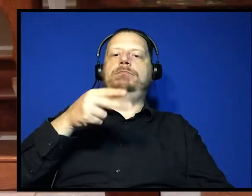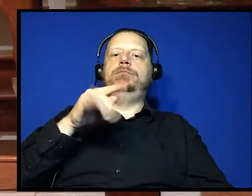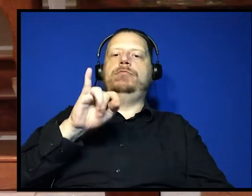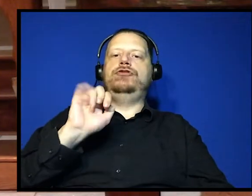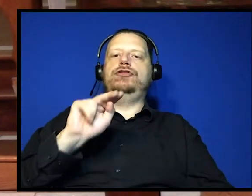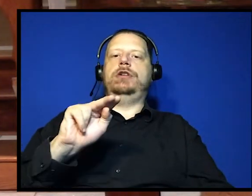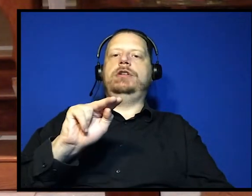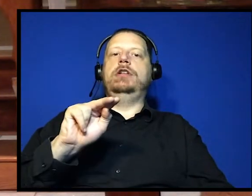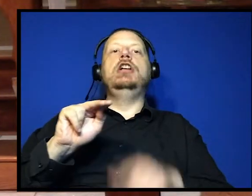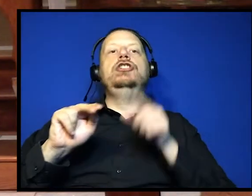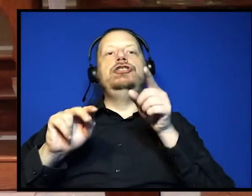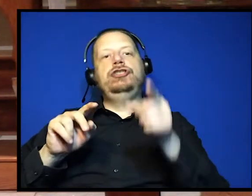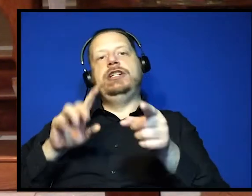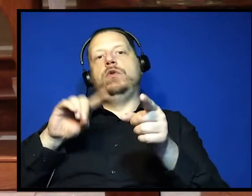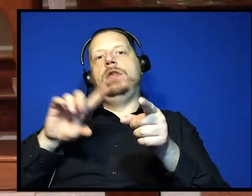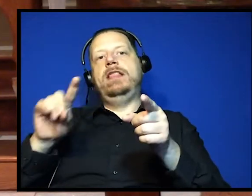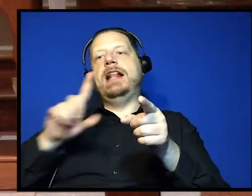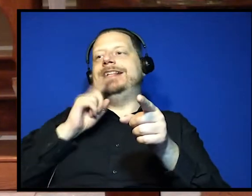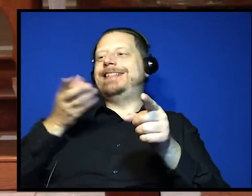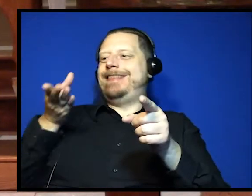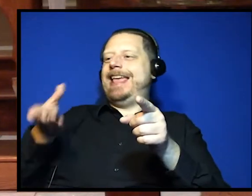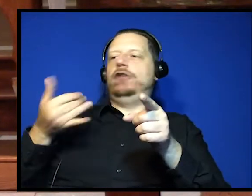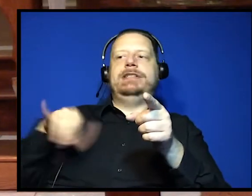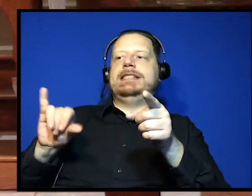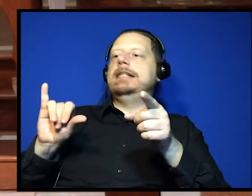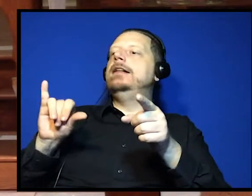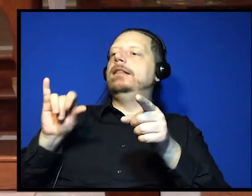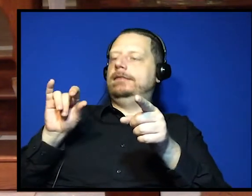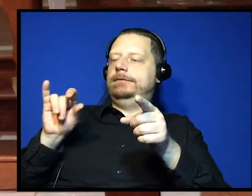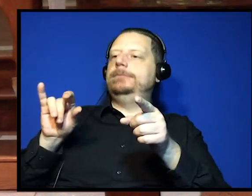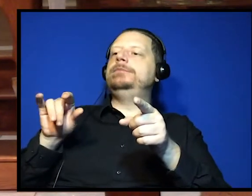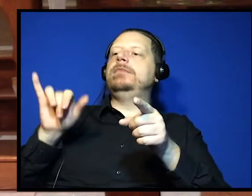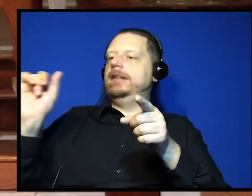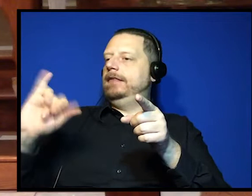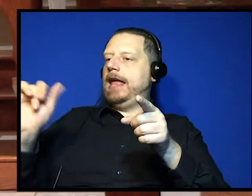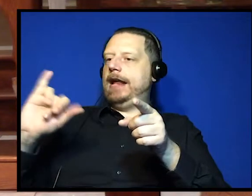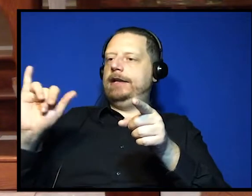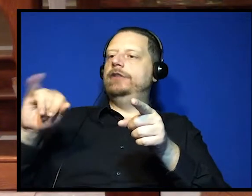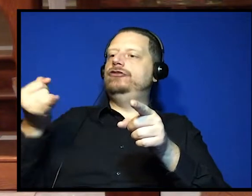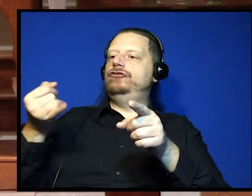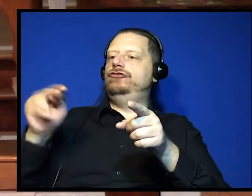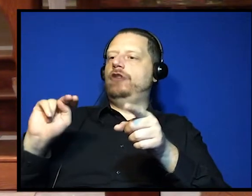is there still,